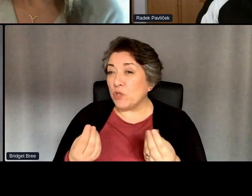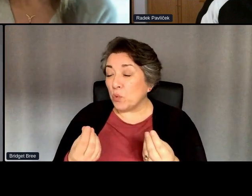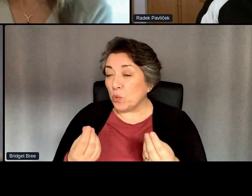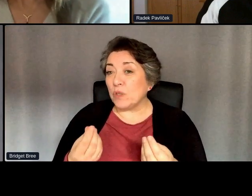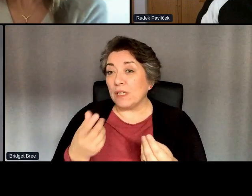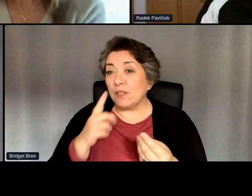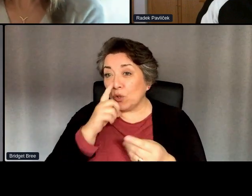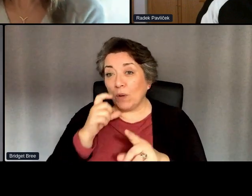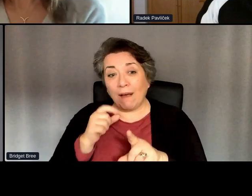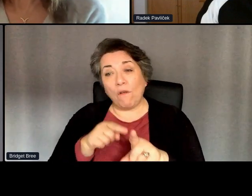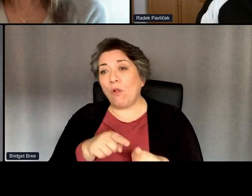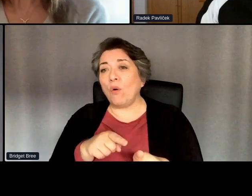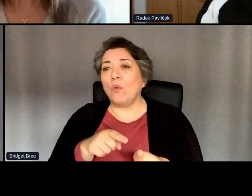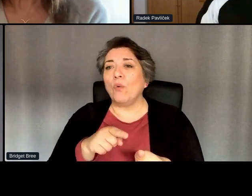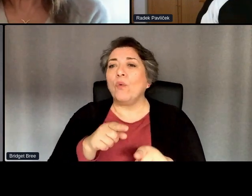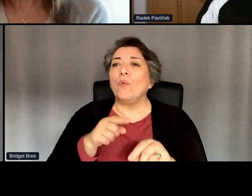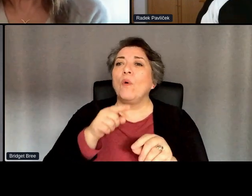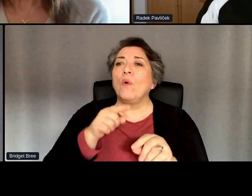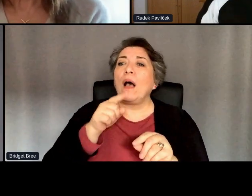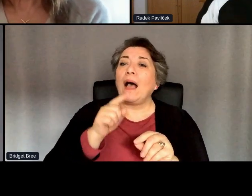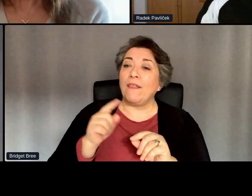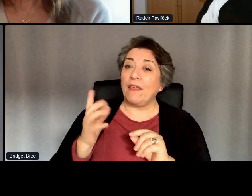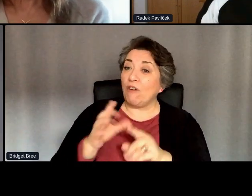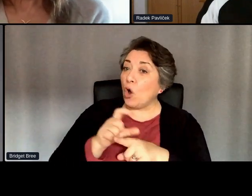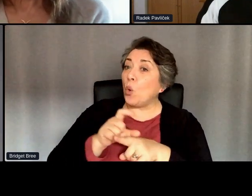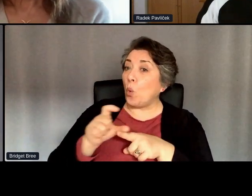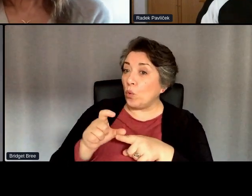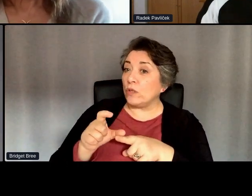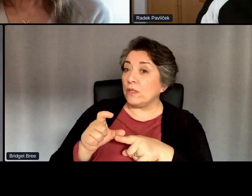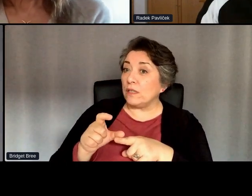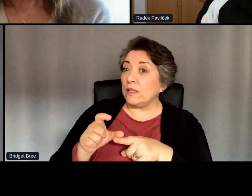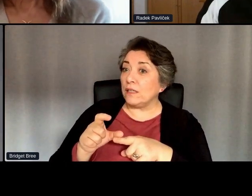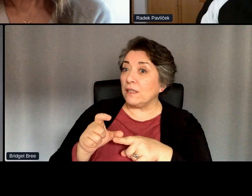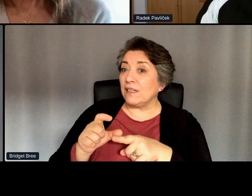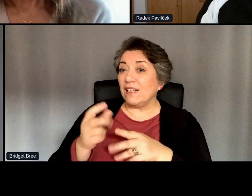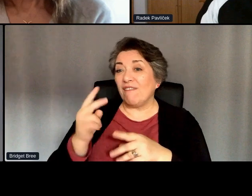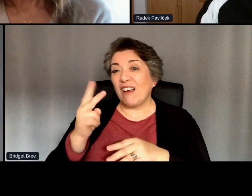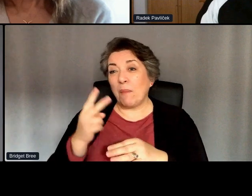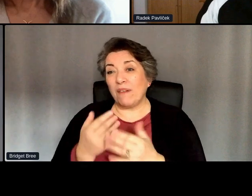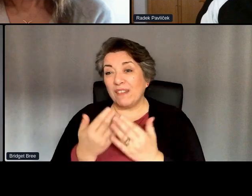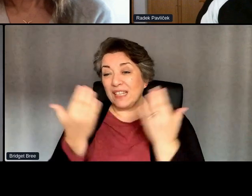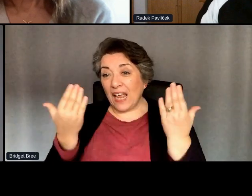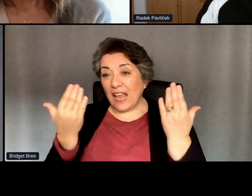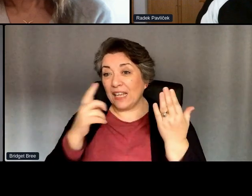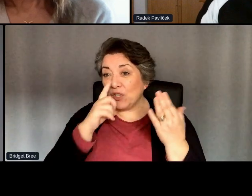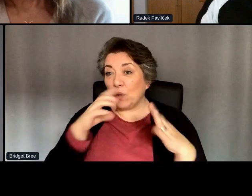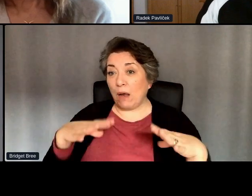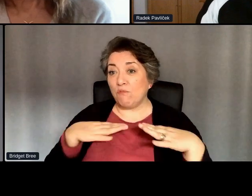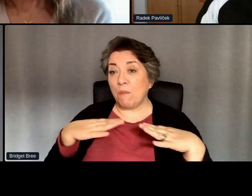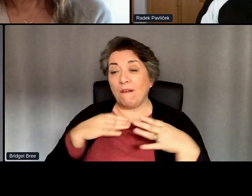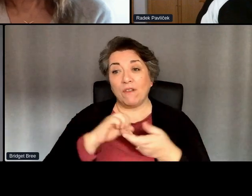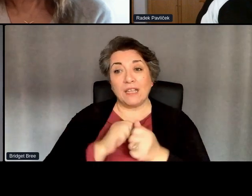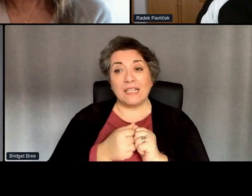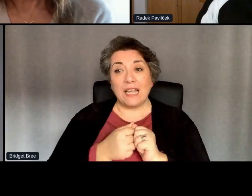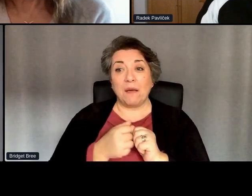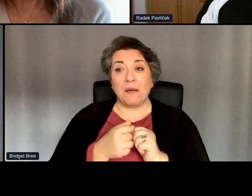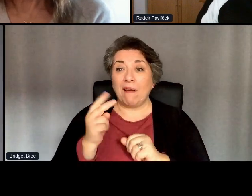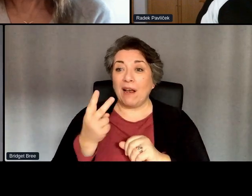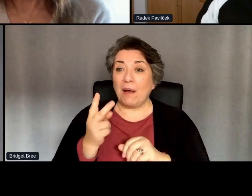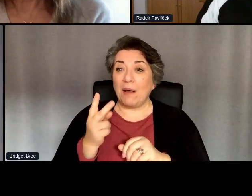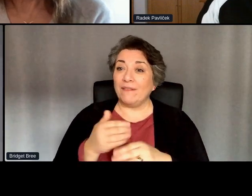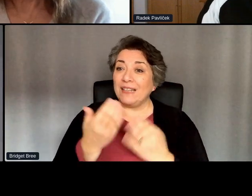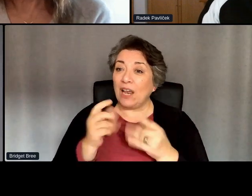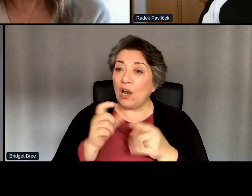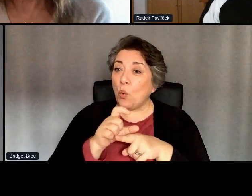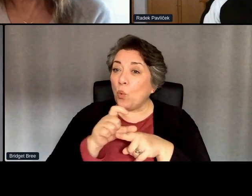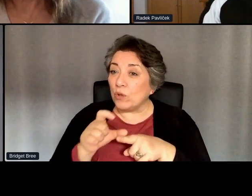some providers that provide courses that you can do like in a couple of days to get ready for the exam. The IAAP offers some EduNext.